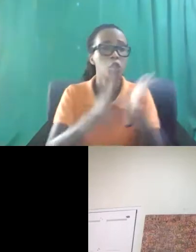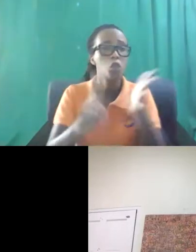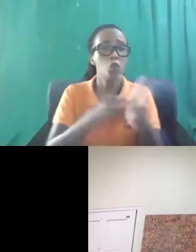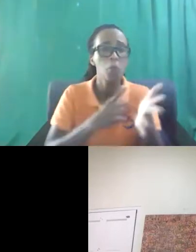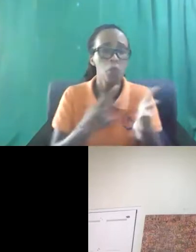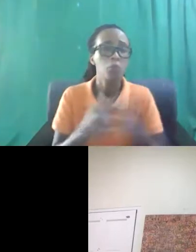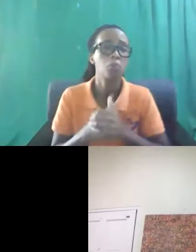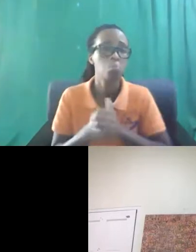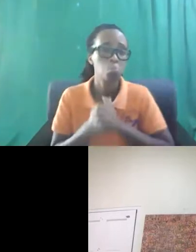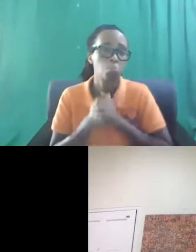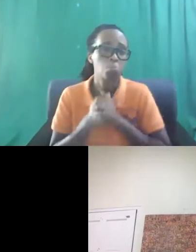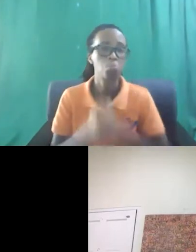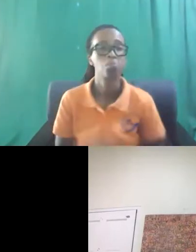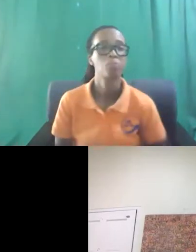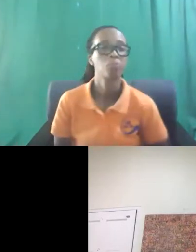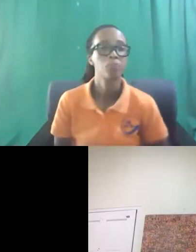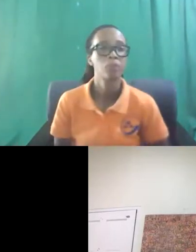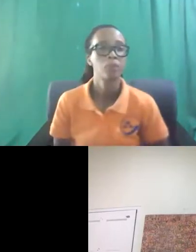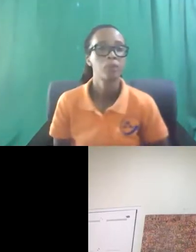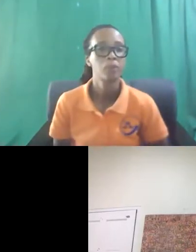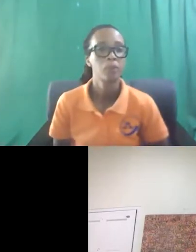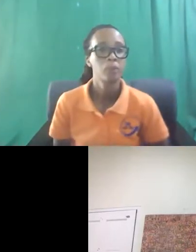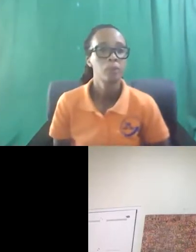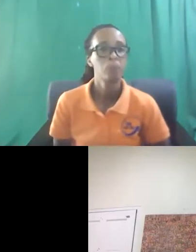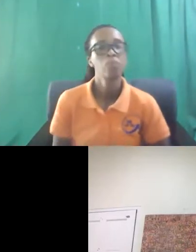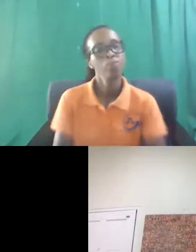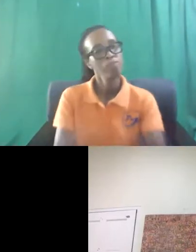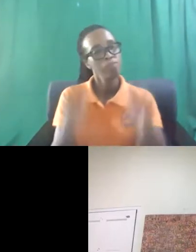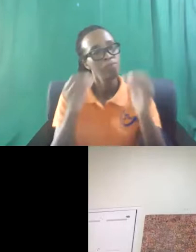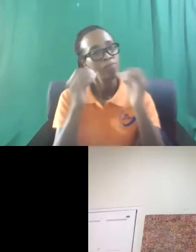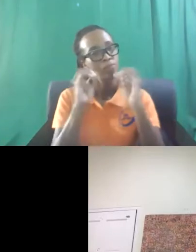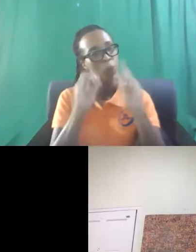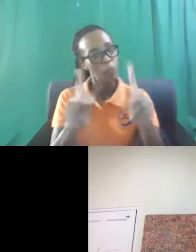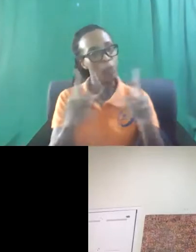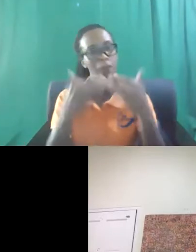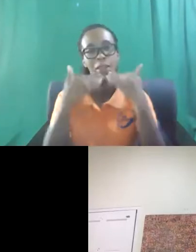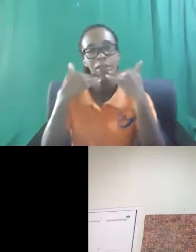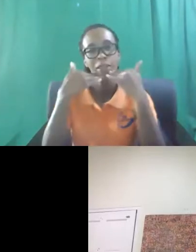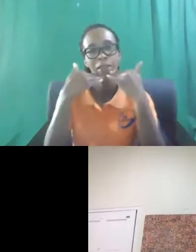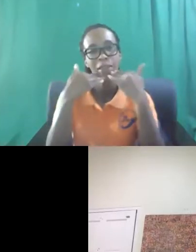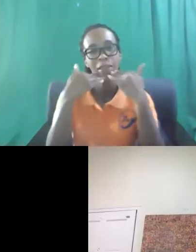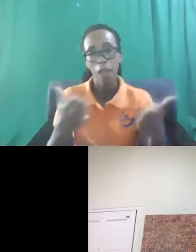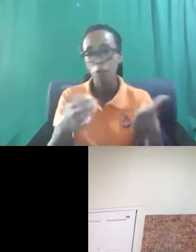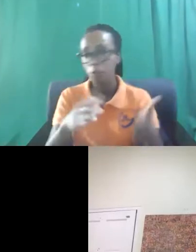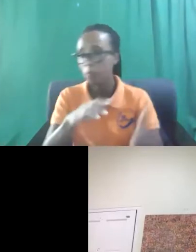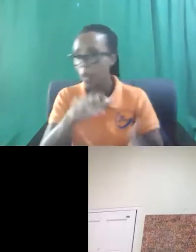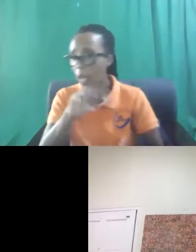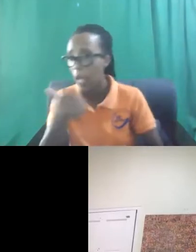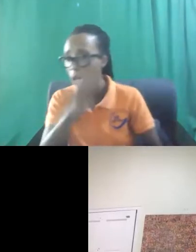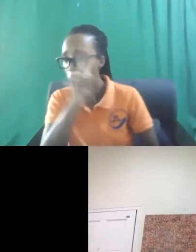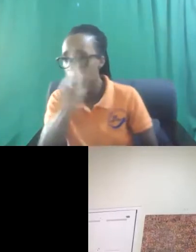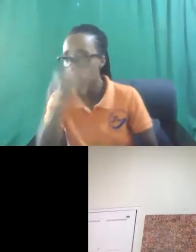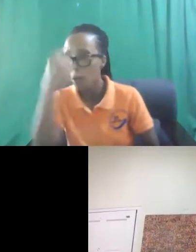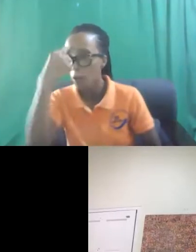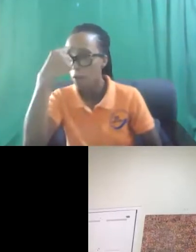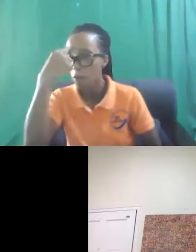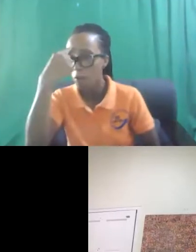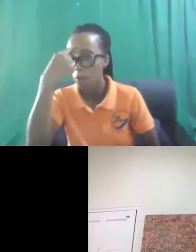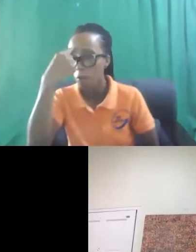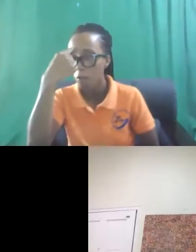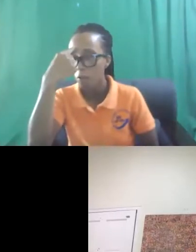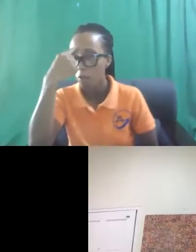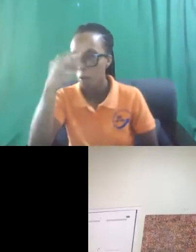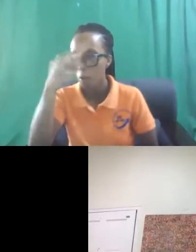problems. Yeah. Okay. Well, I want to say thank you. And if we have any other questions in the chat that come up, I will